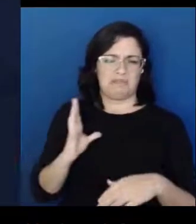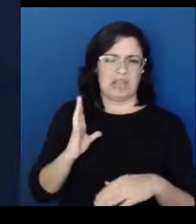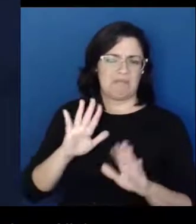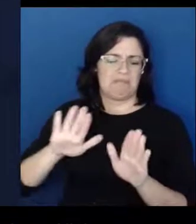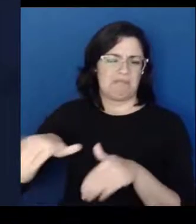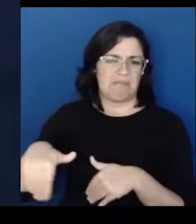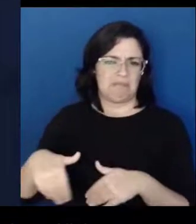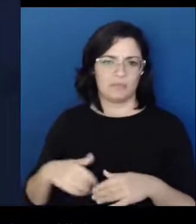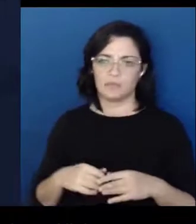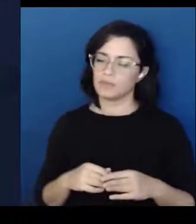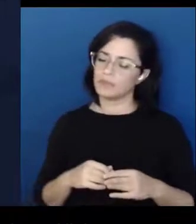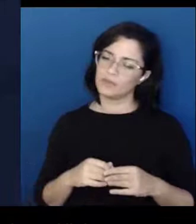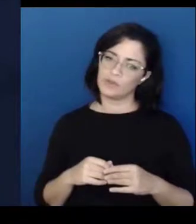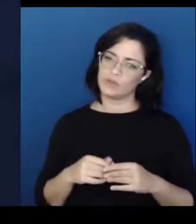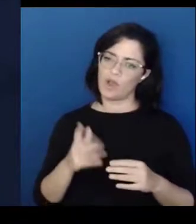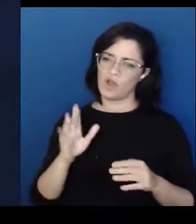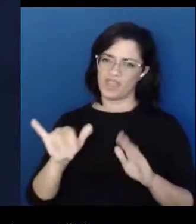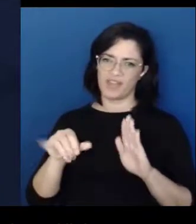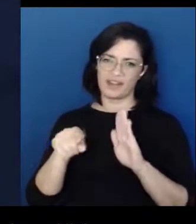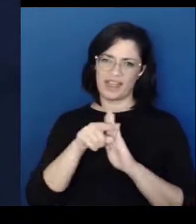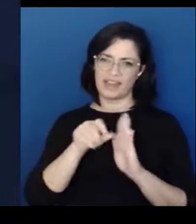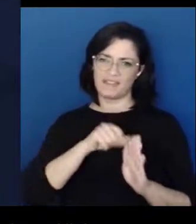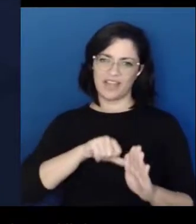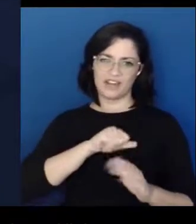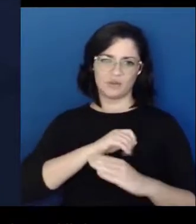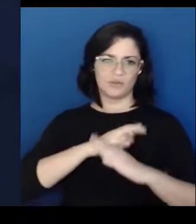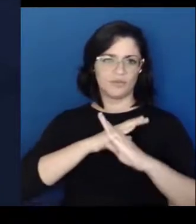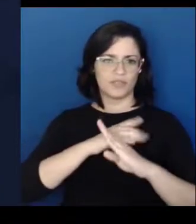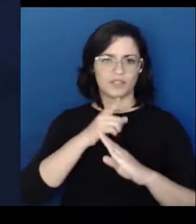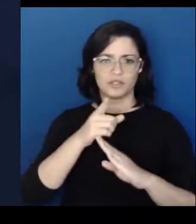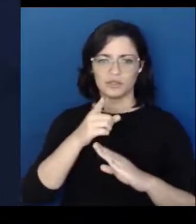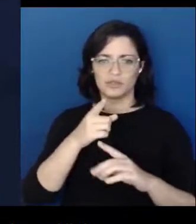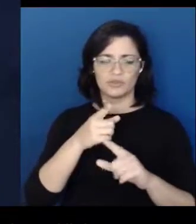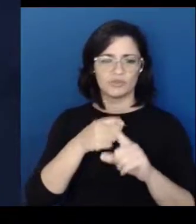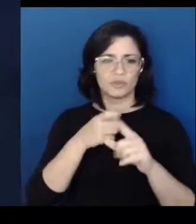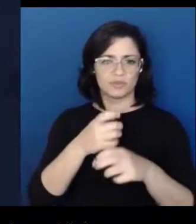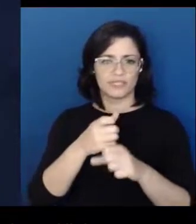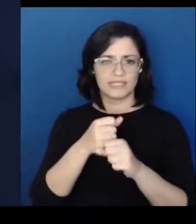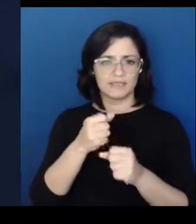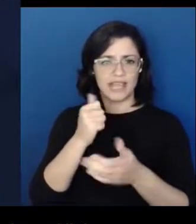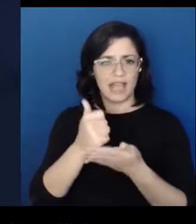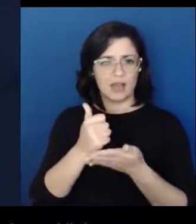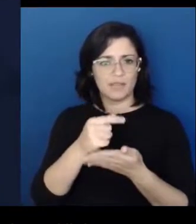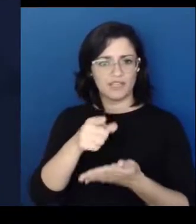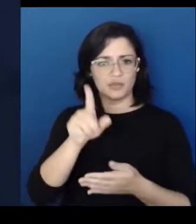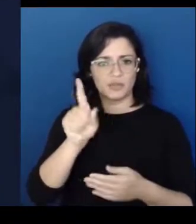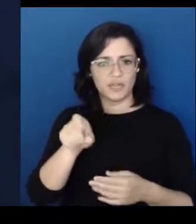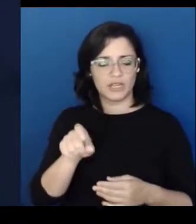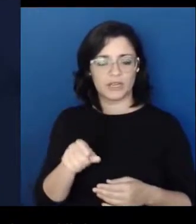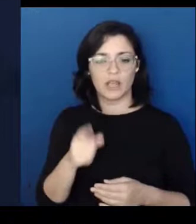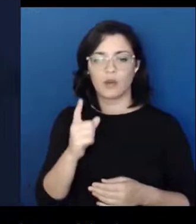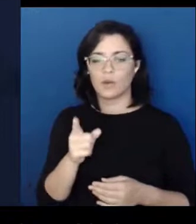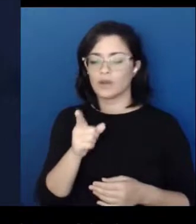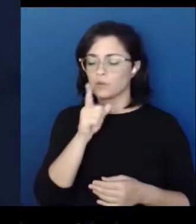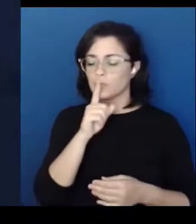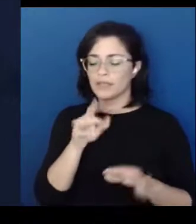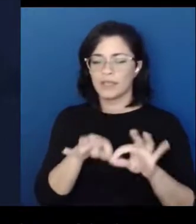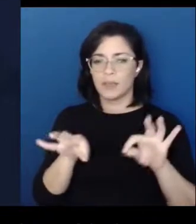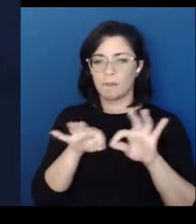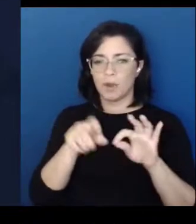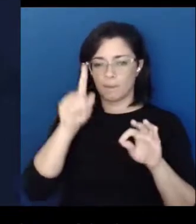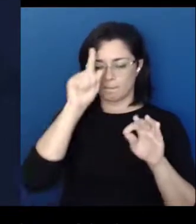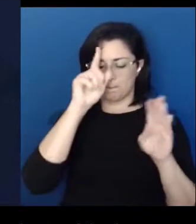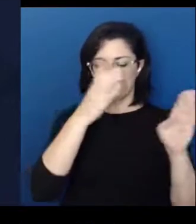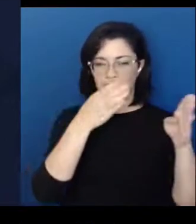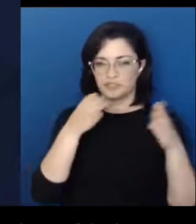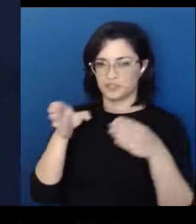that we need. And one of the key mind shift that in my book that we talk about, Sherry and I,